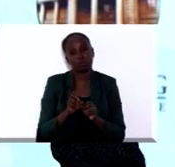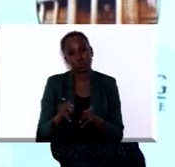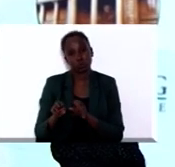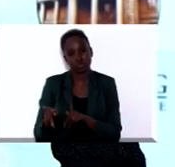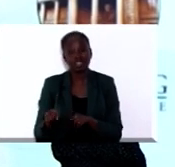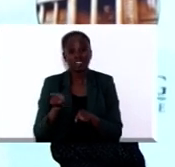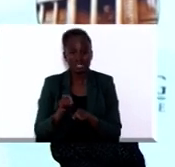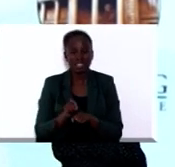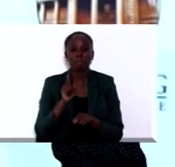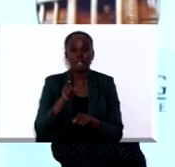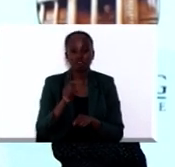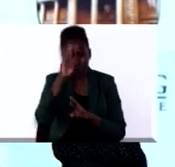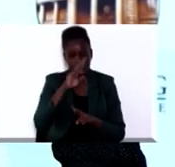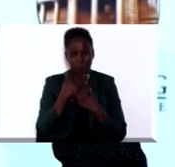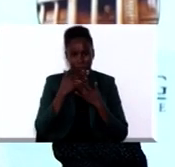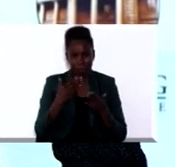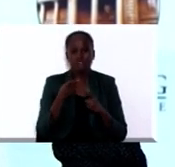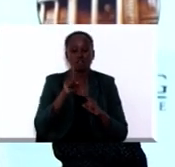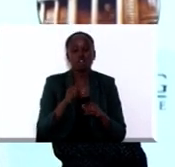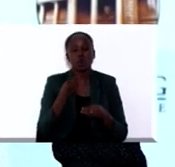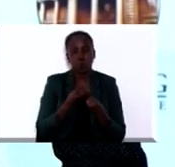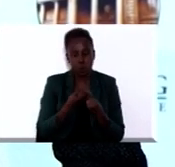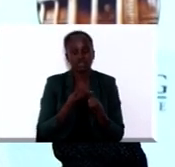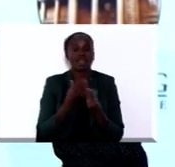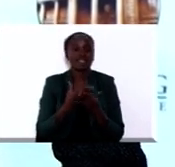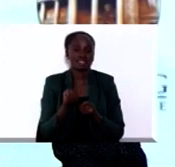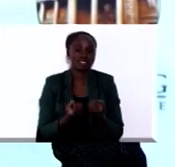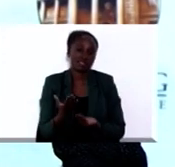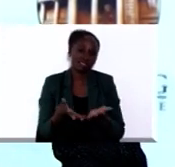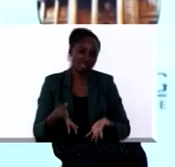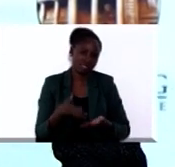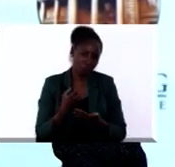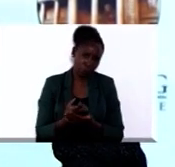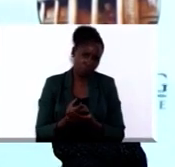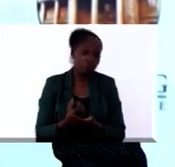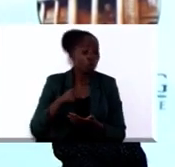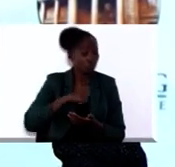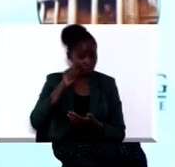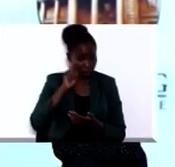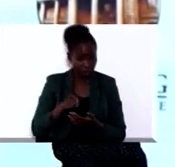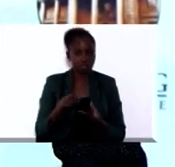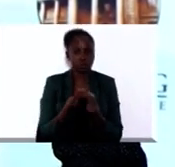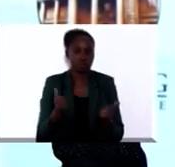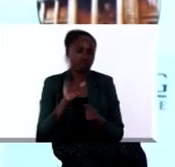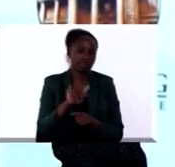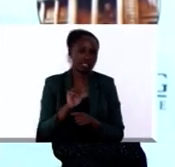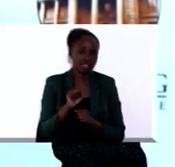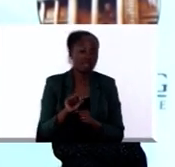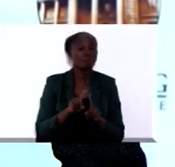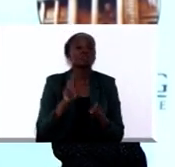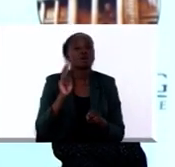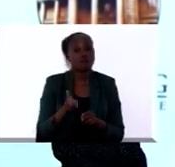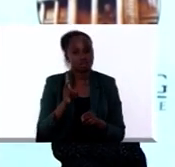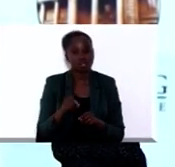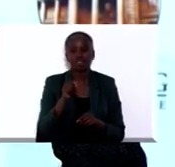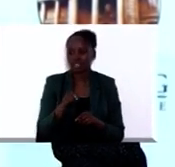local manufacturing of goods and services in our economy. We must crack this, but it is also robbing